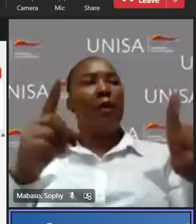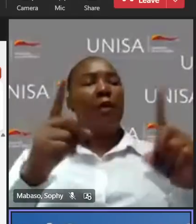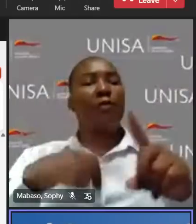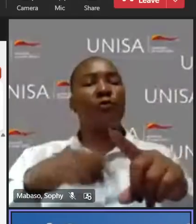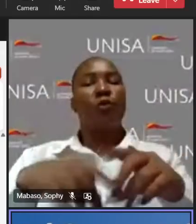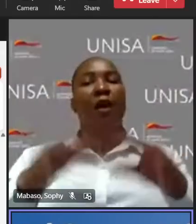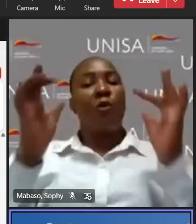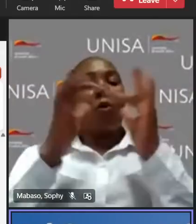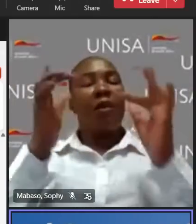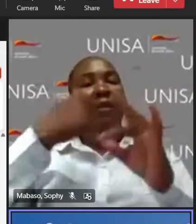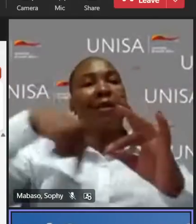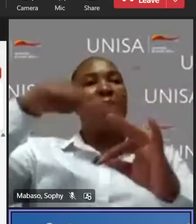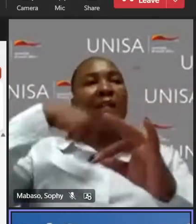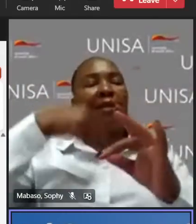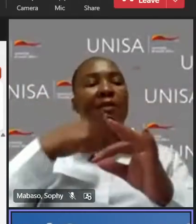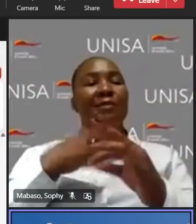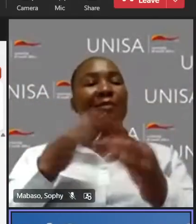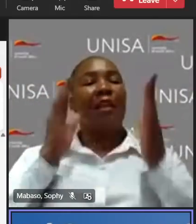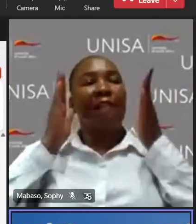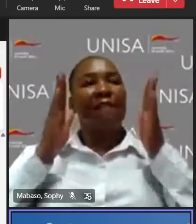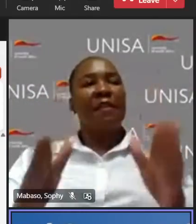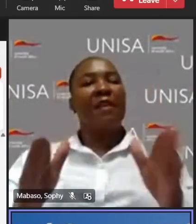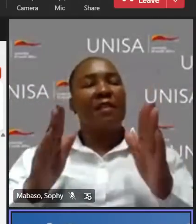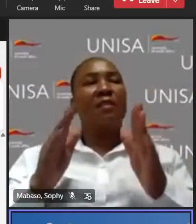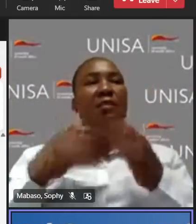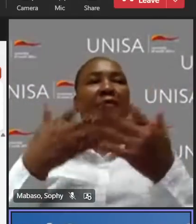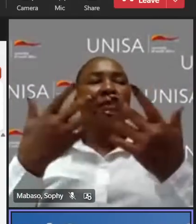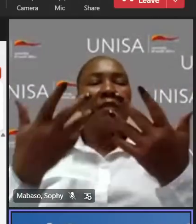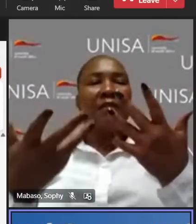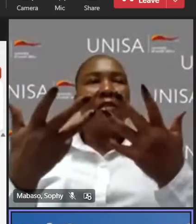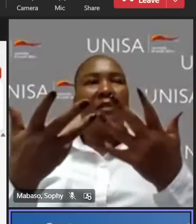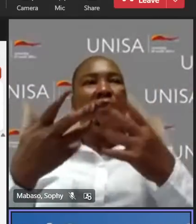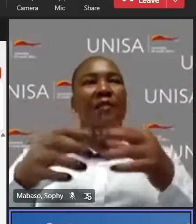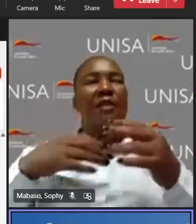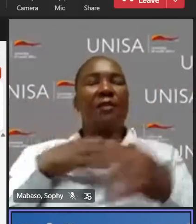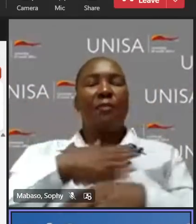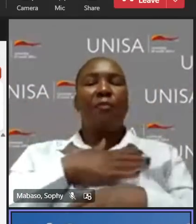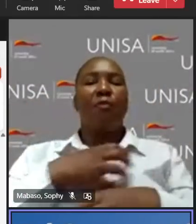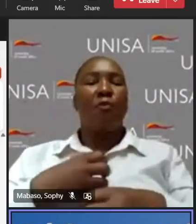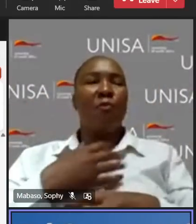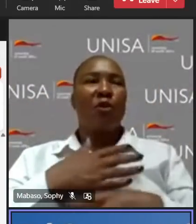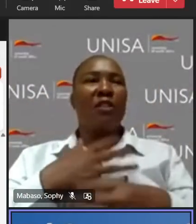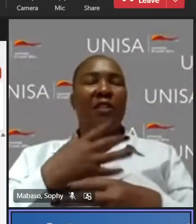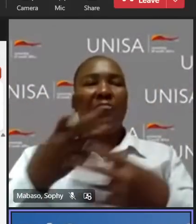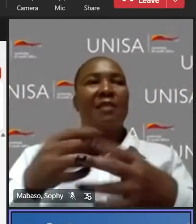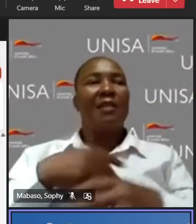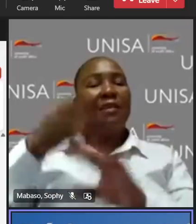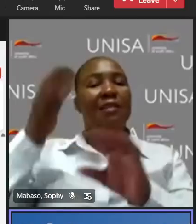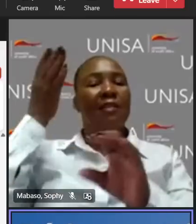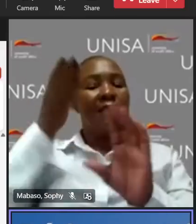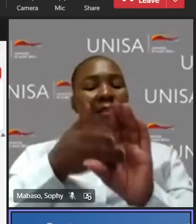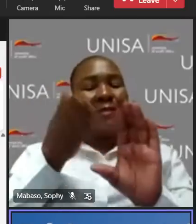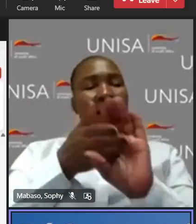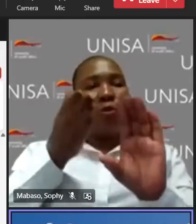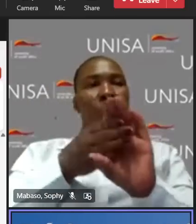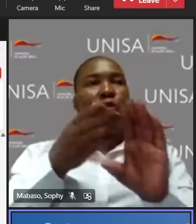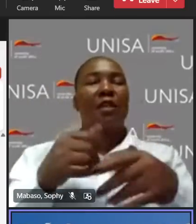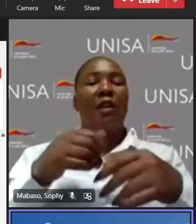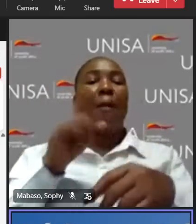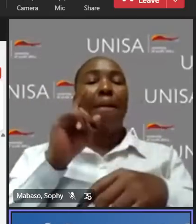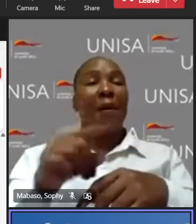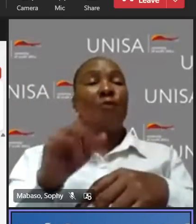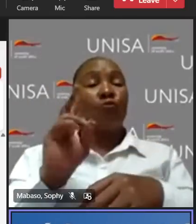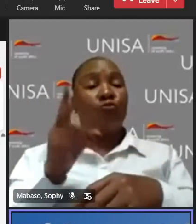contact us, and it's physical, it's sexual, it's emotional, and it's psychological, but it can also